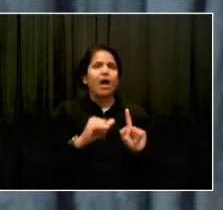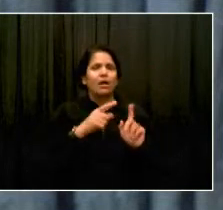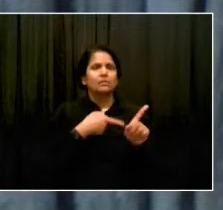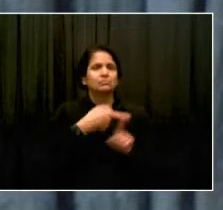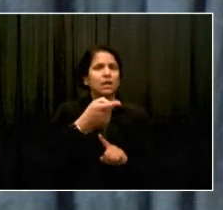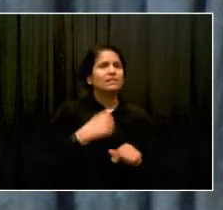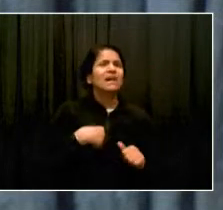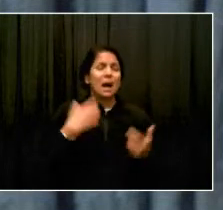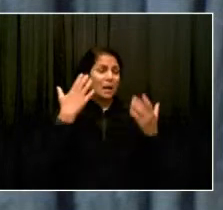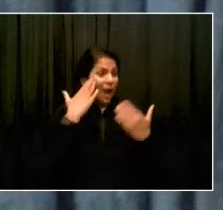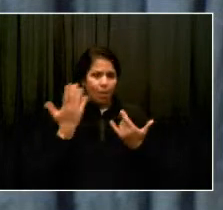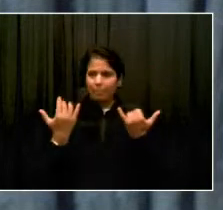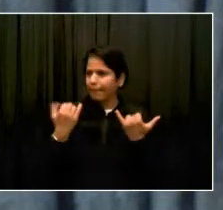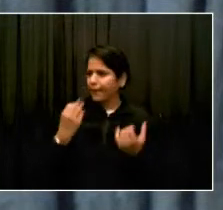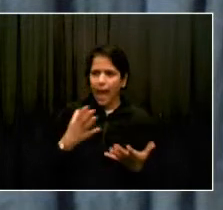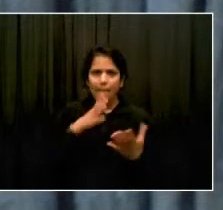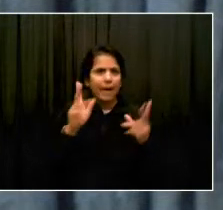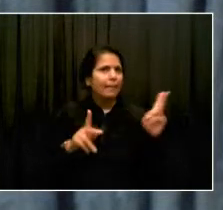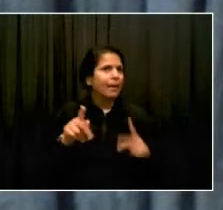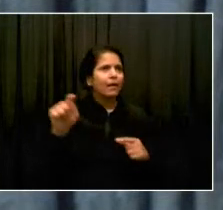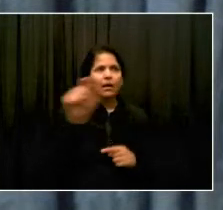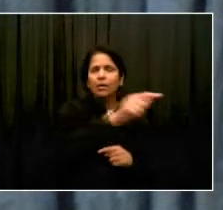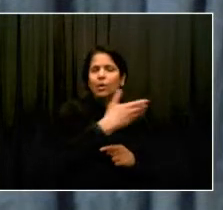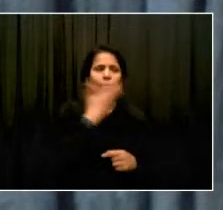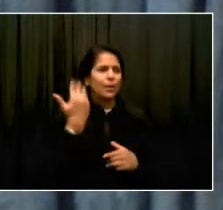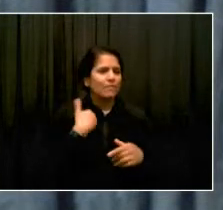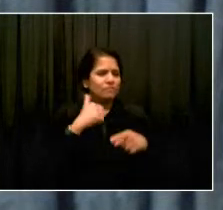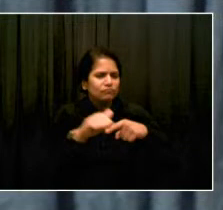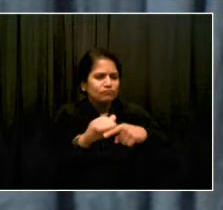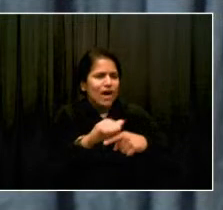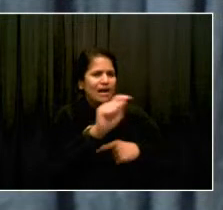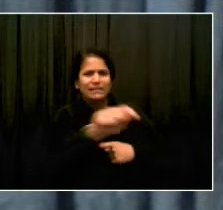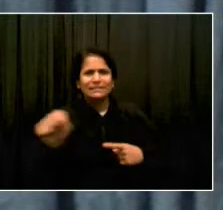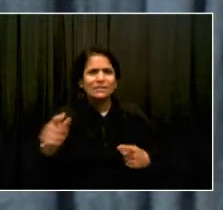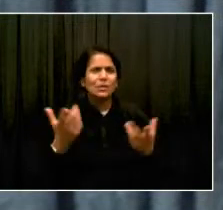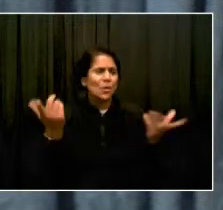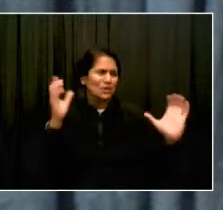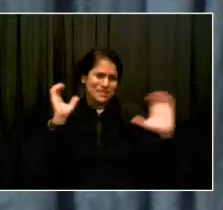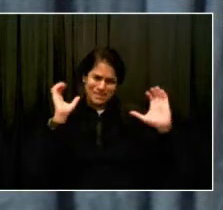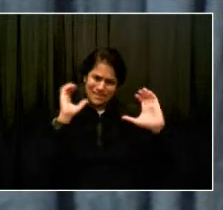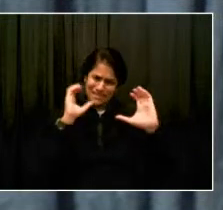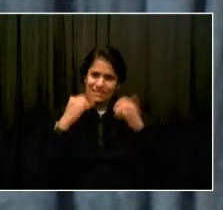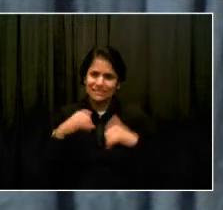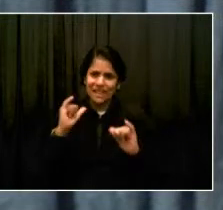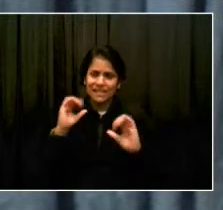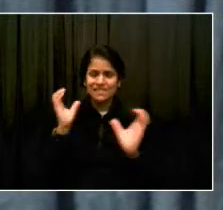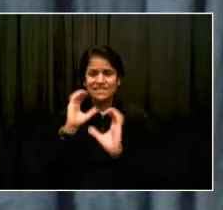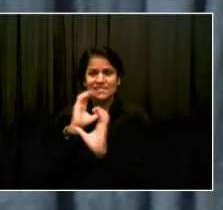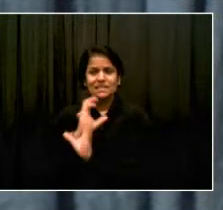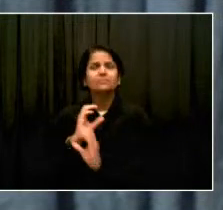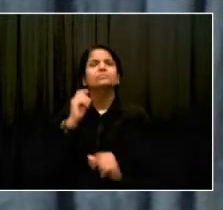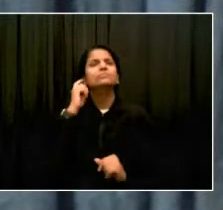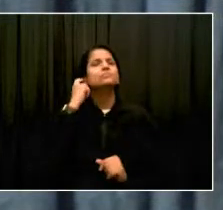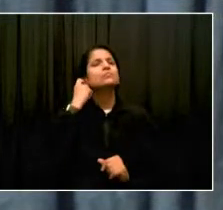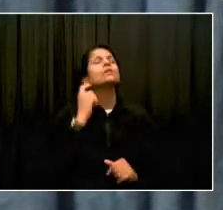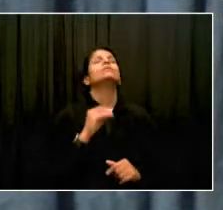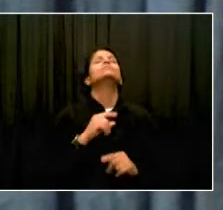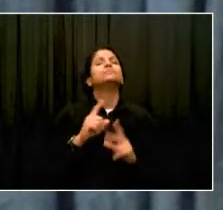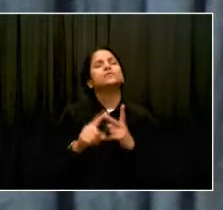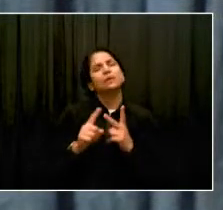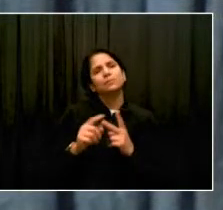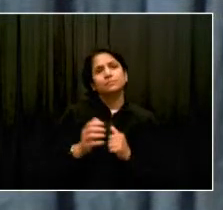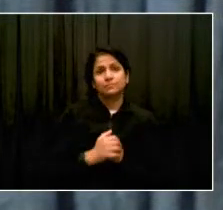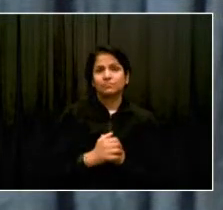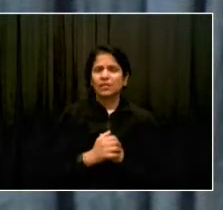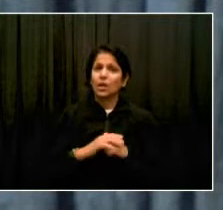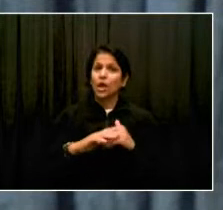people. The further complication I would point out is we're also bringing on the new line of OLIS ferries, and